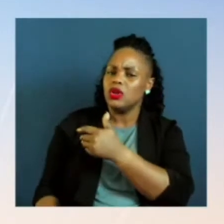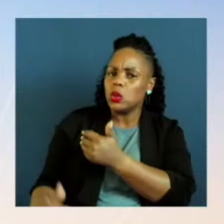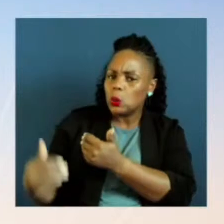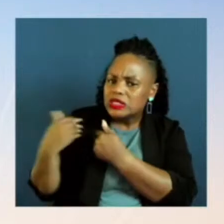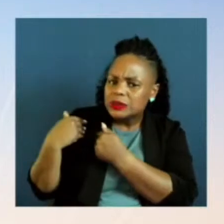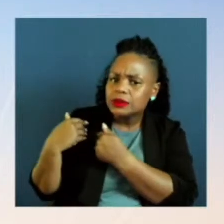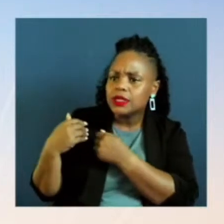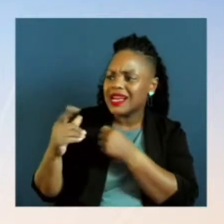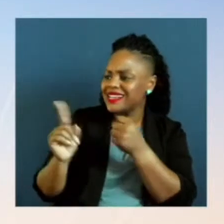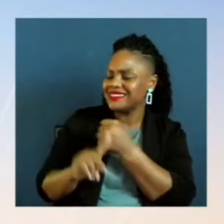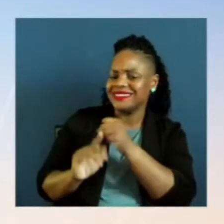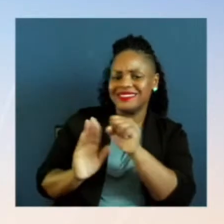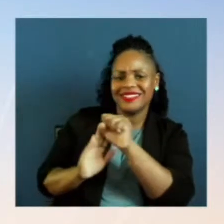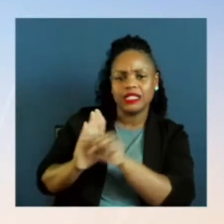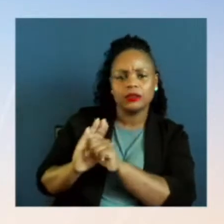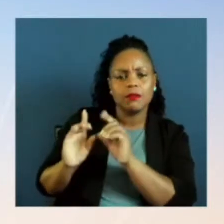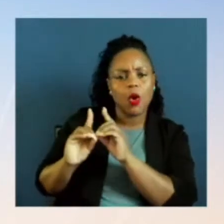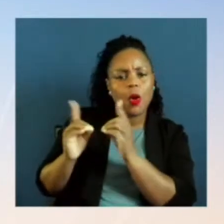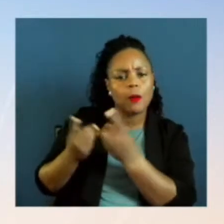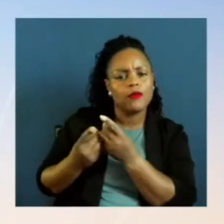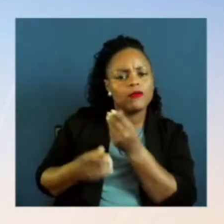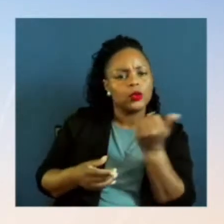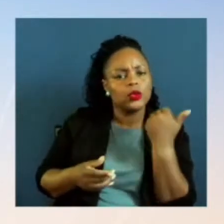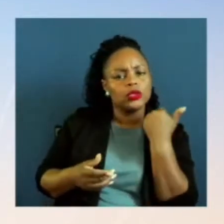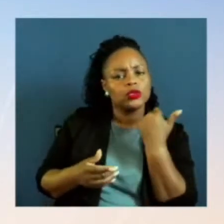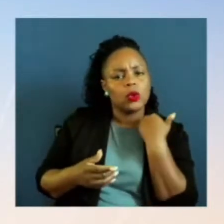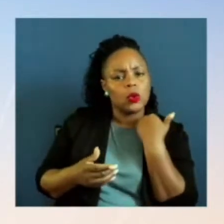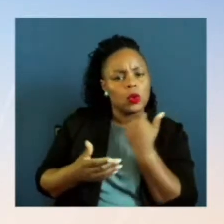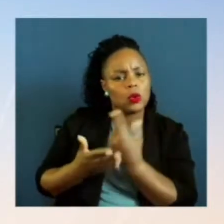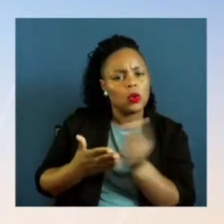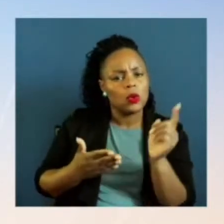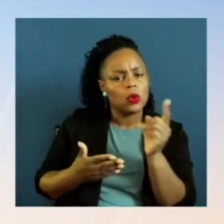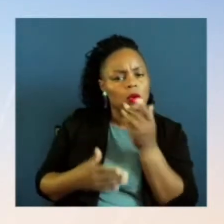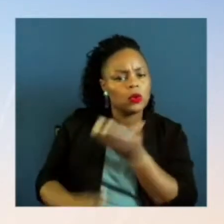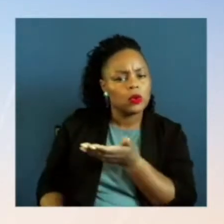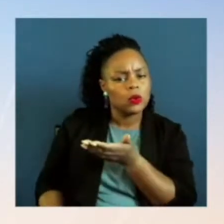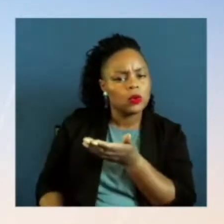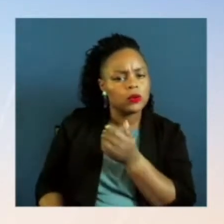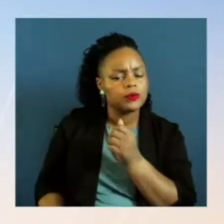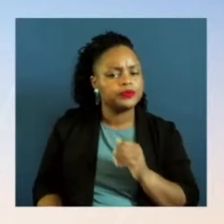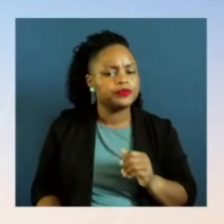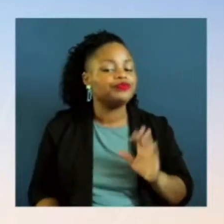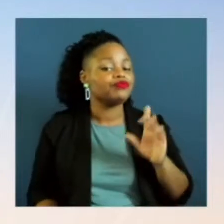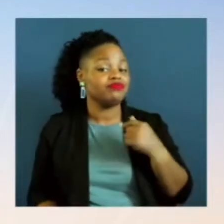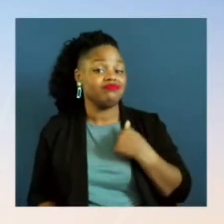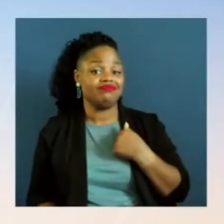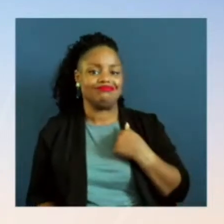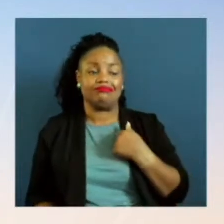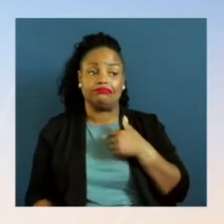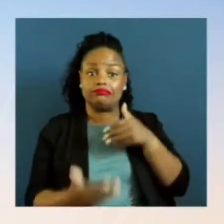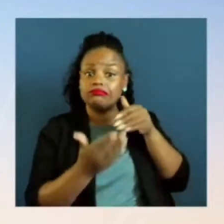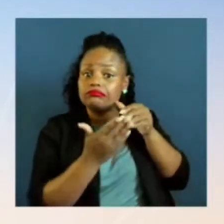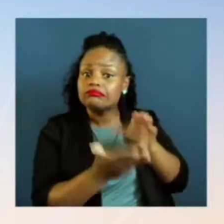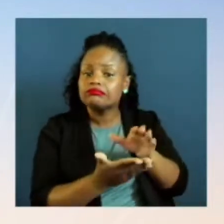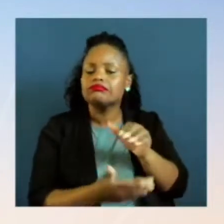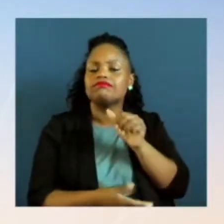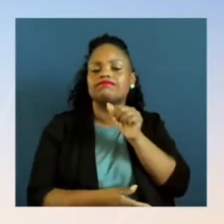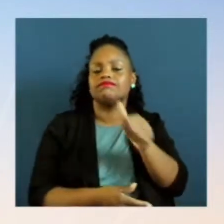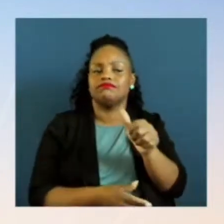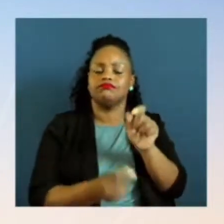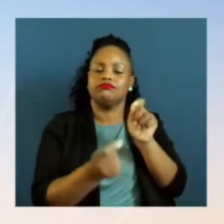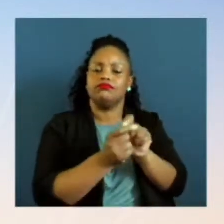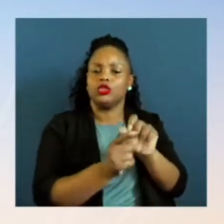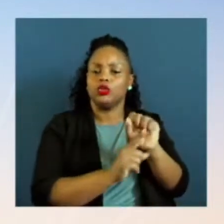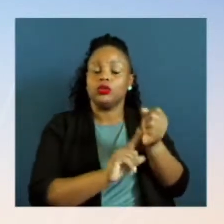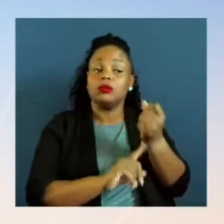ago? I won't address specific incidents here. We're certainly looking at that, and we're also focused on, as I